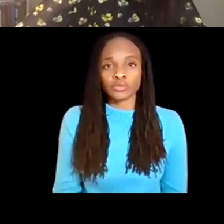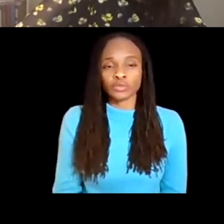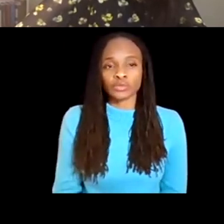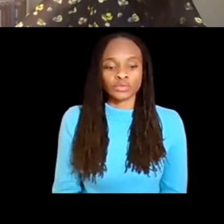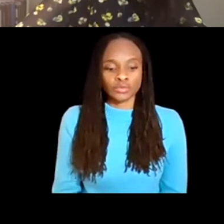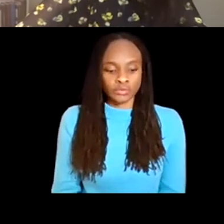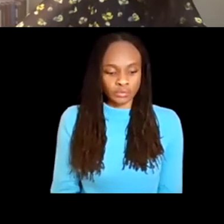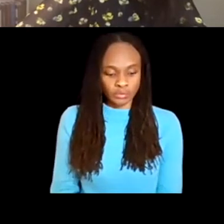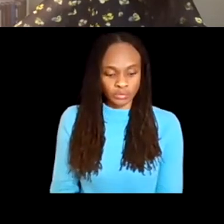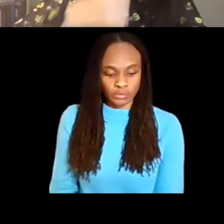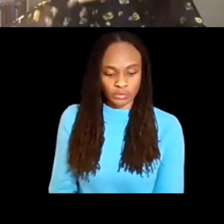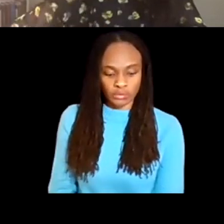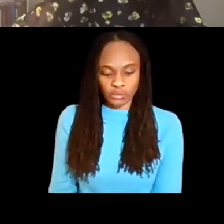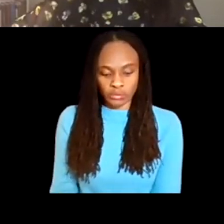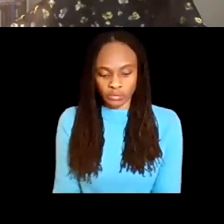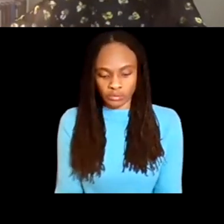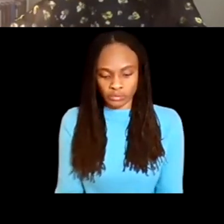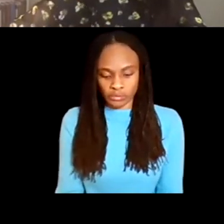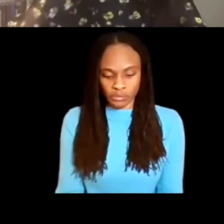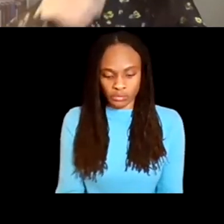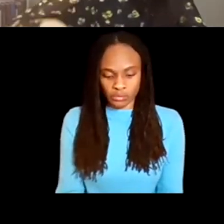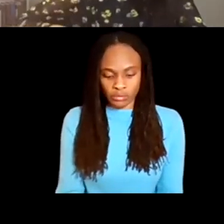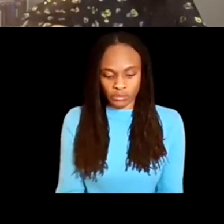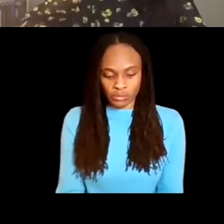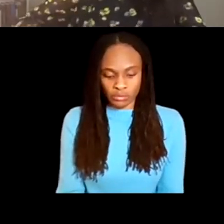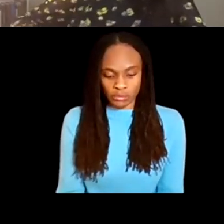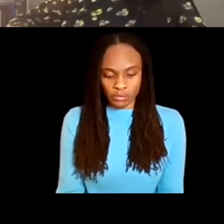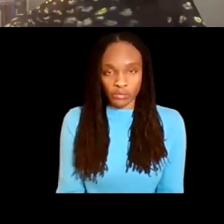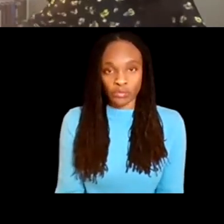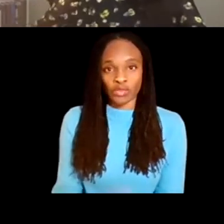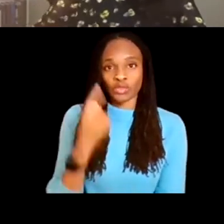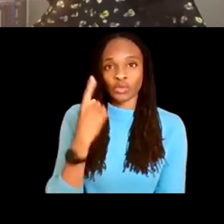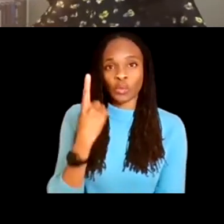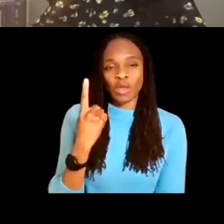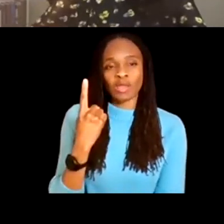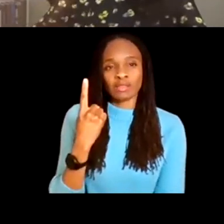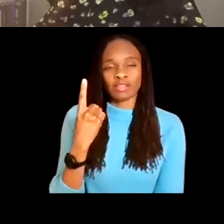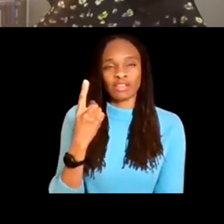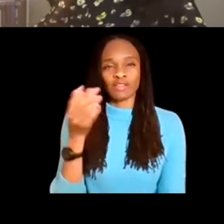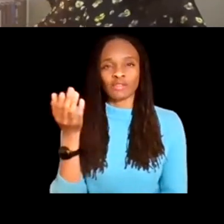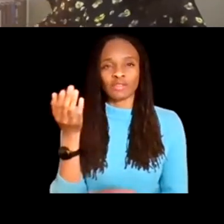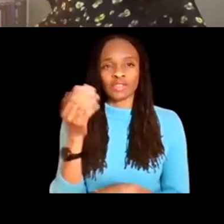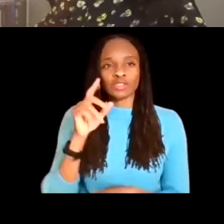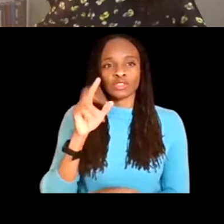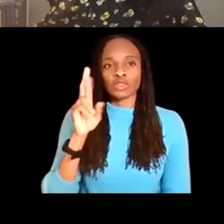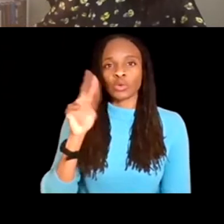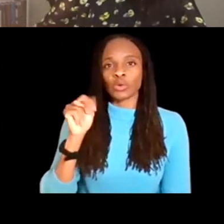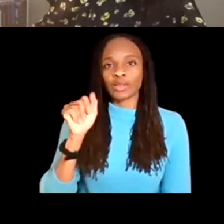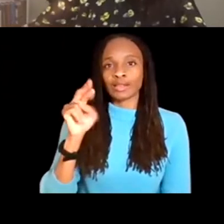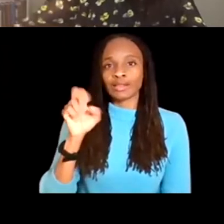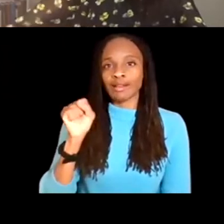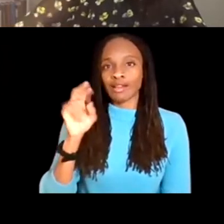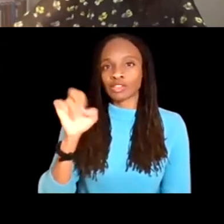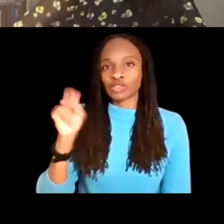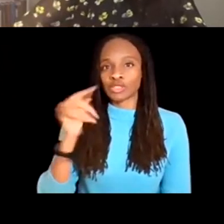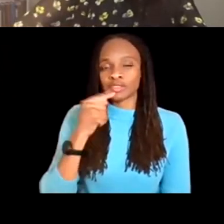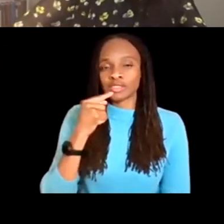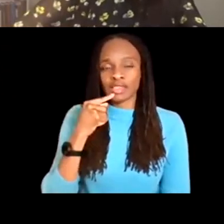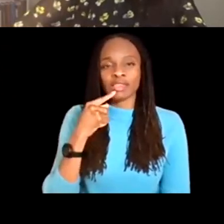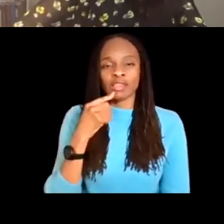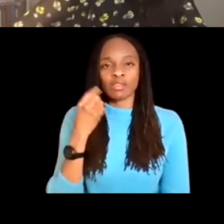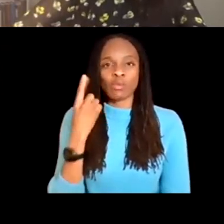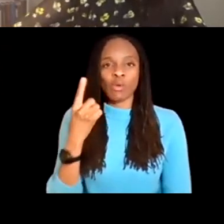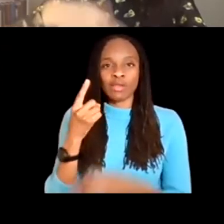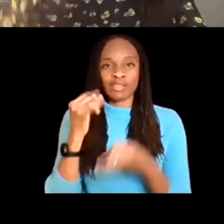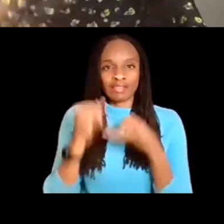So one of the last productions I was a part of, I actually advocated, this was a character, the whole story